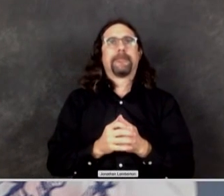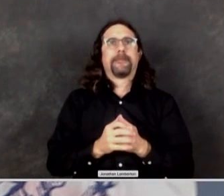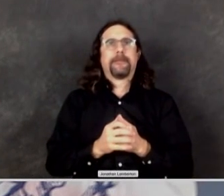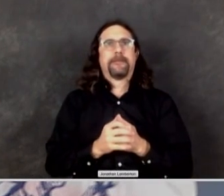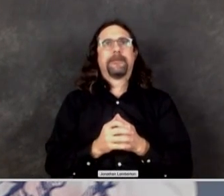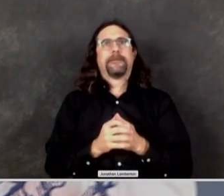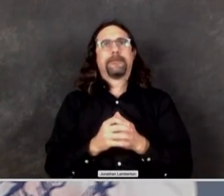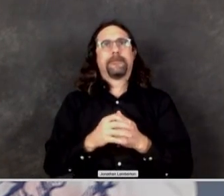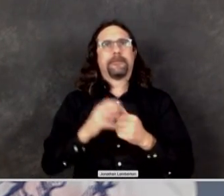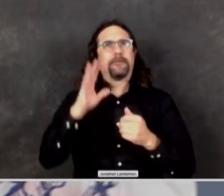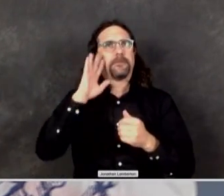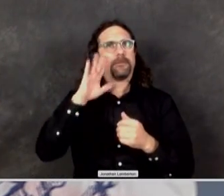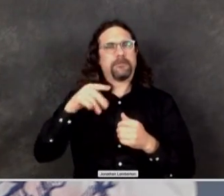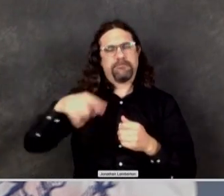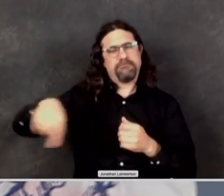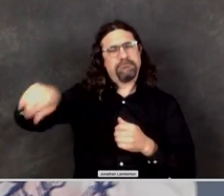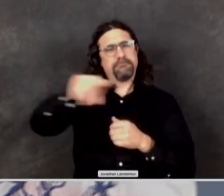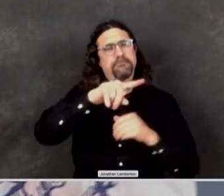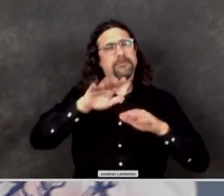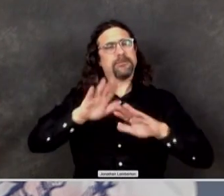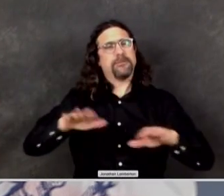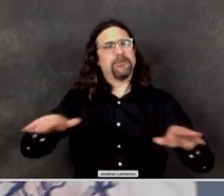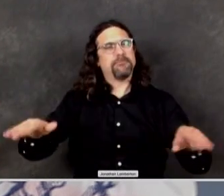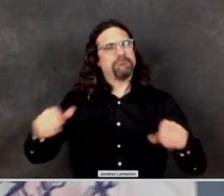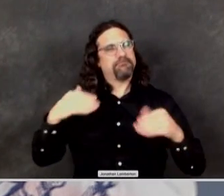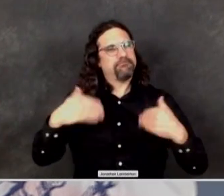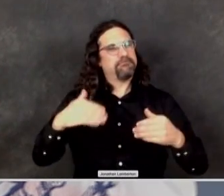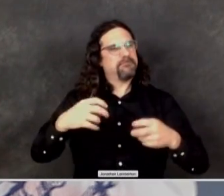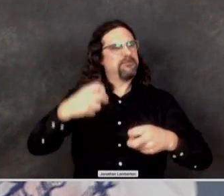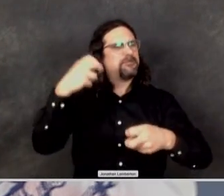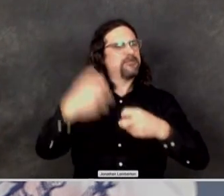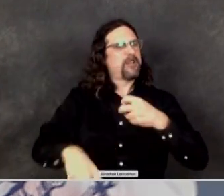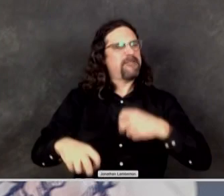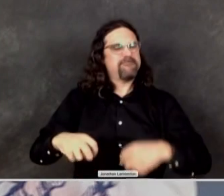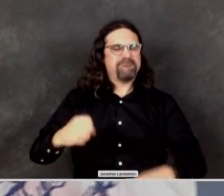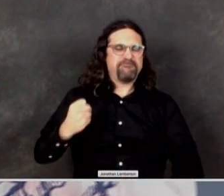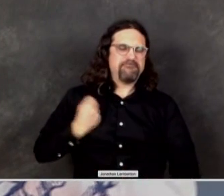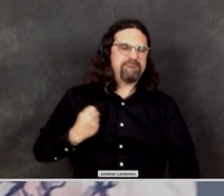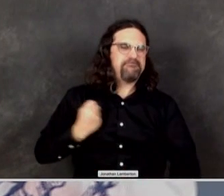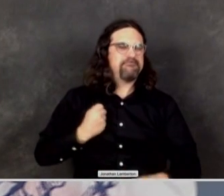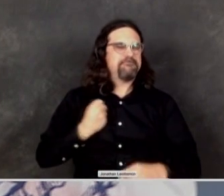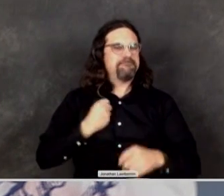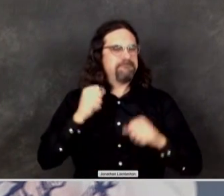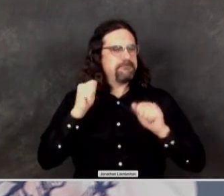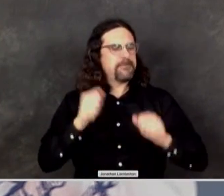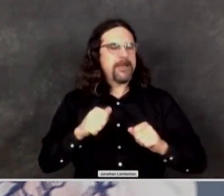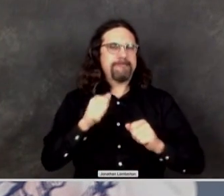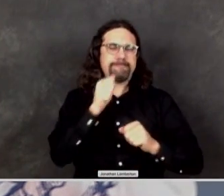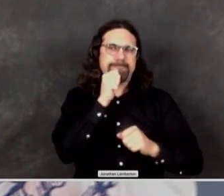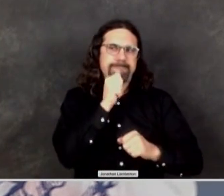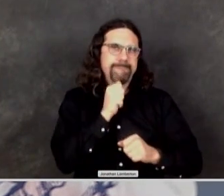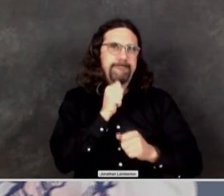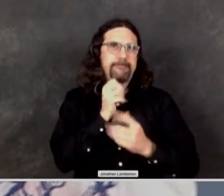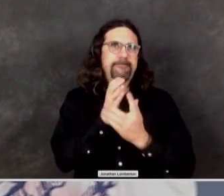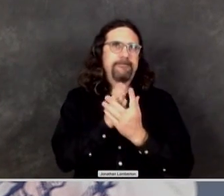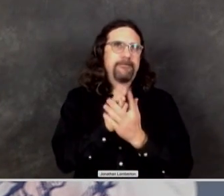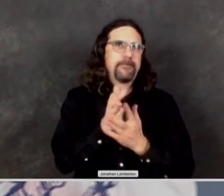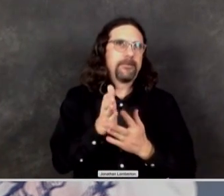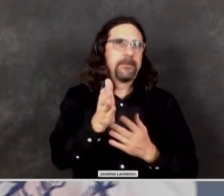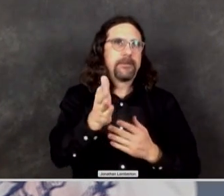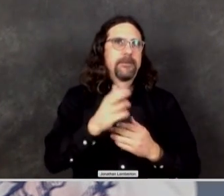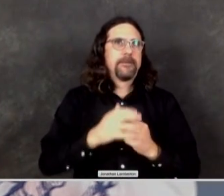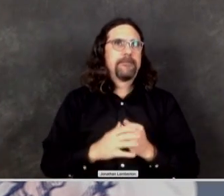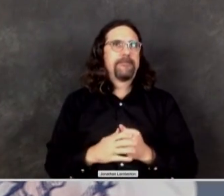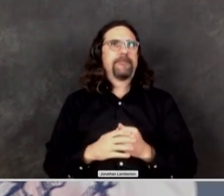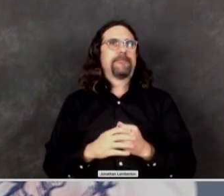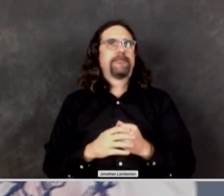And we all know that our children can feel our love even if we can't be in the same room with them or even in the same